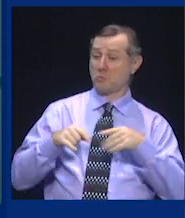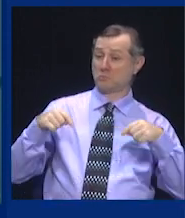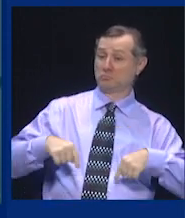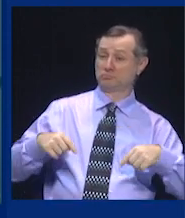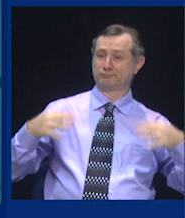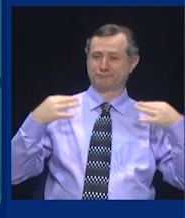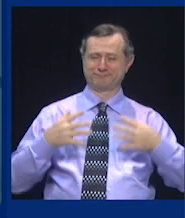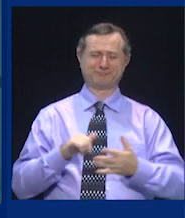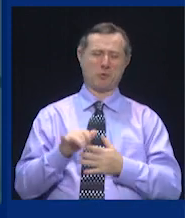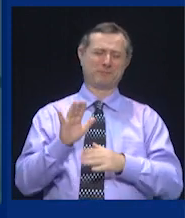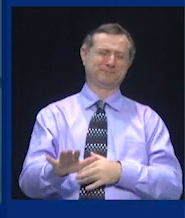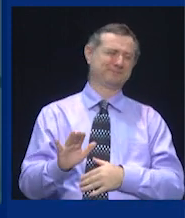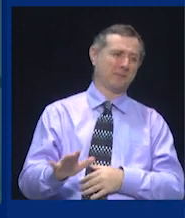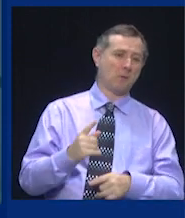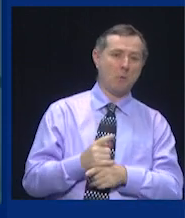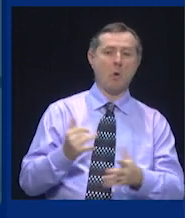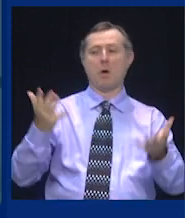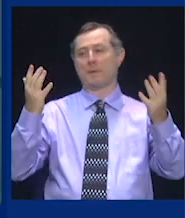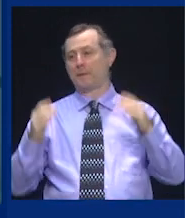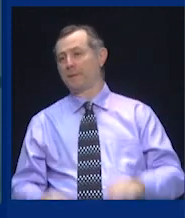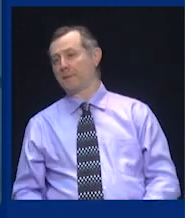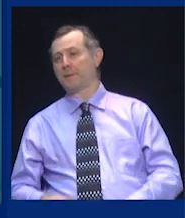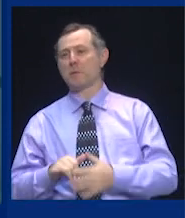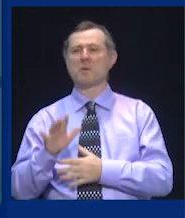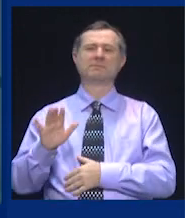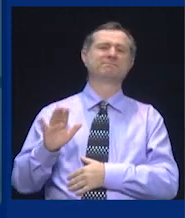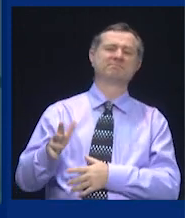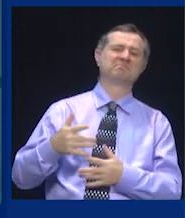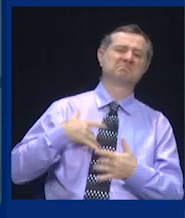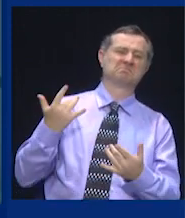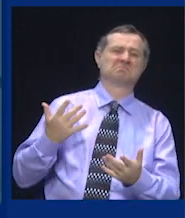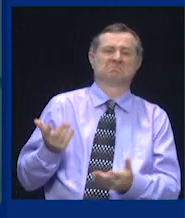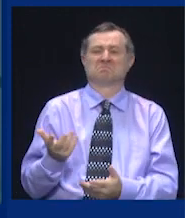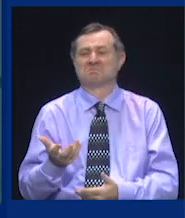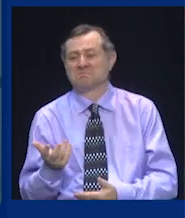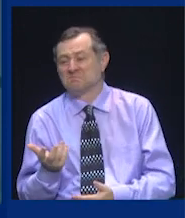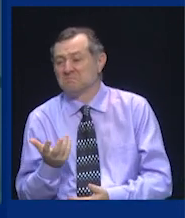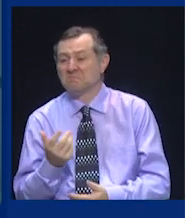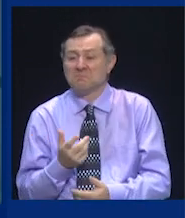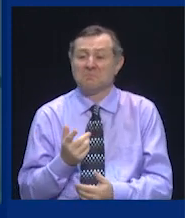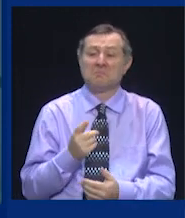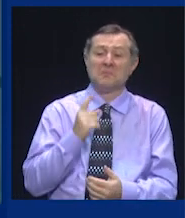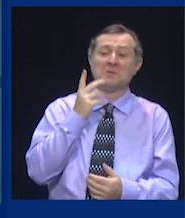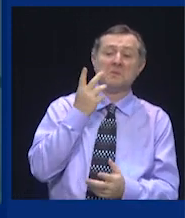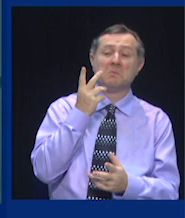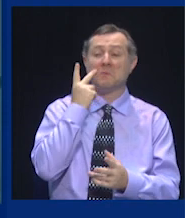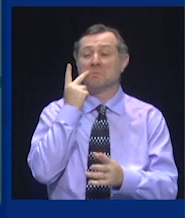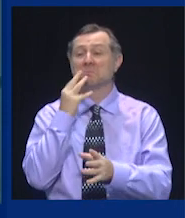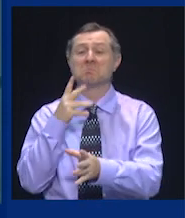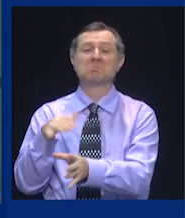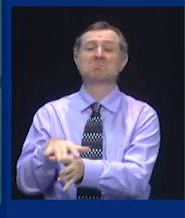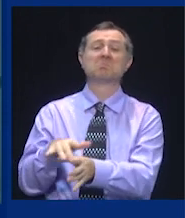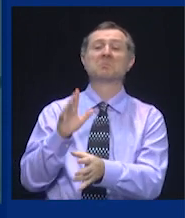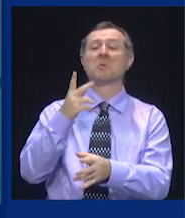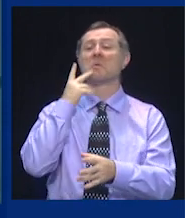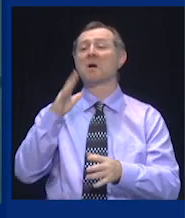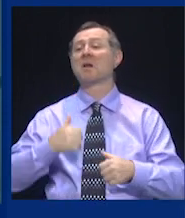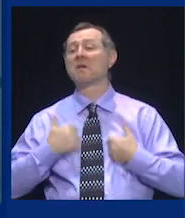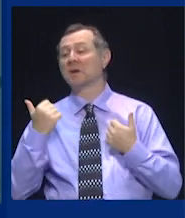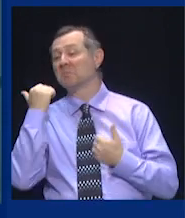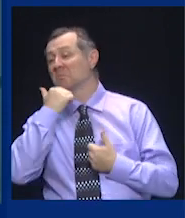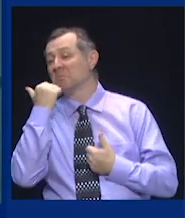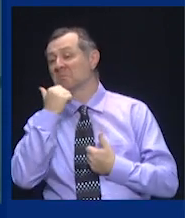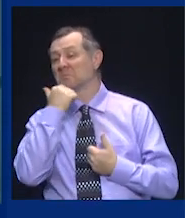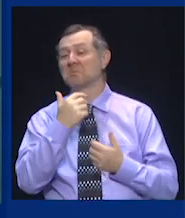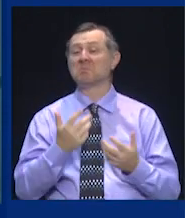Yorkers. Must be something about New York. Must be something in the water. Maybe it's your lifestyle. Maybe it's your accent.